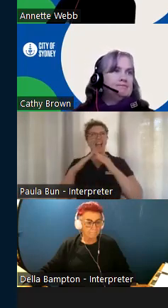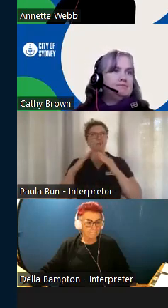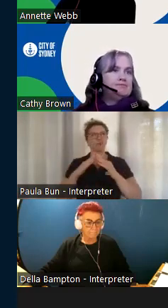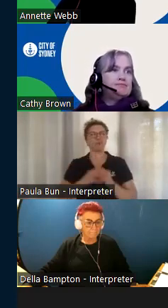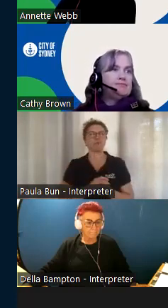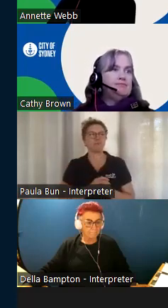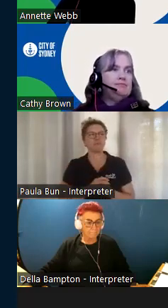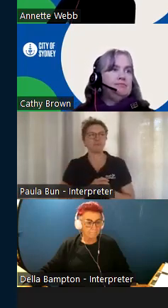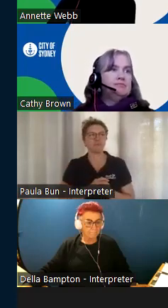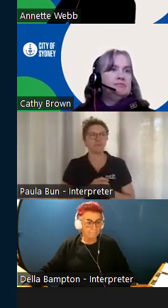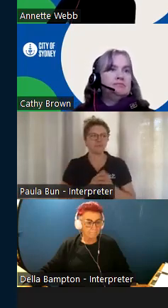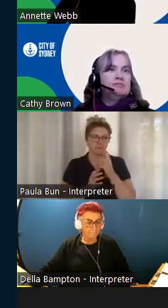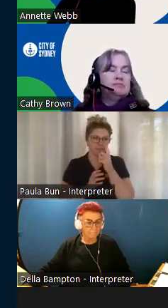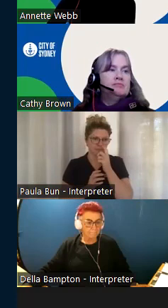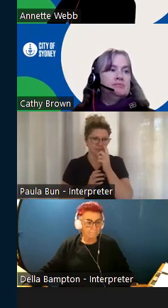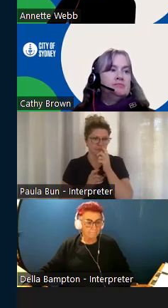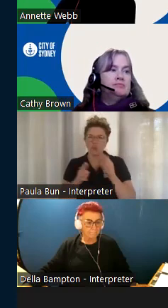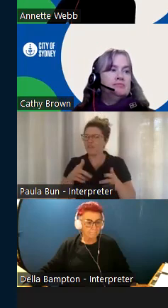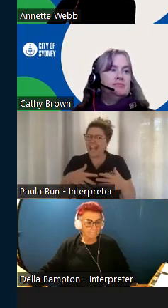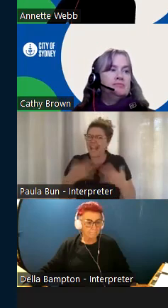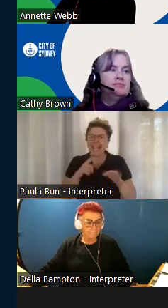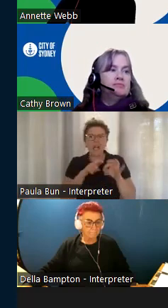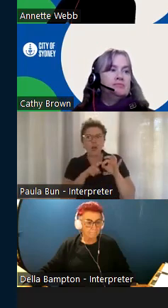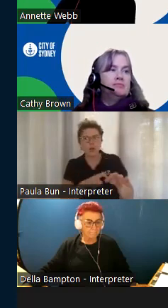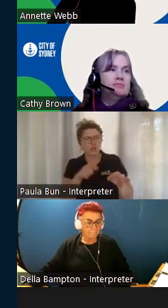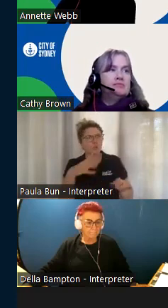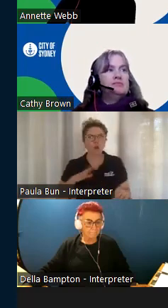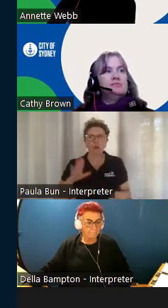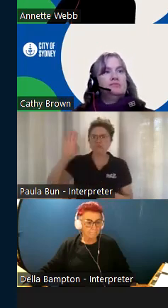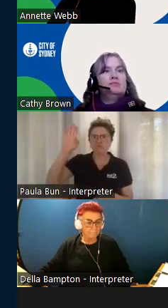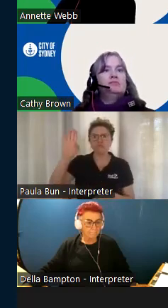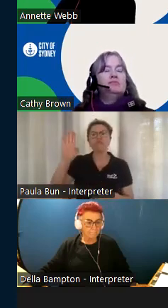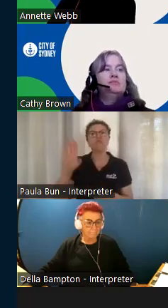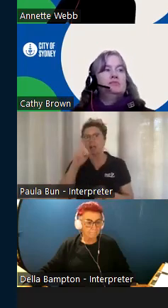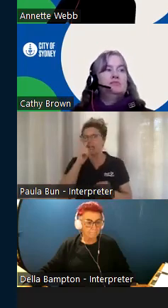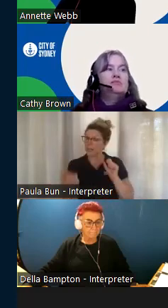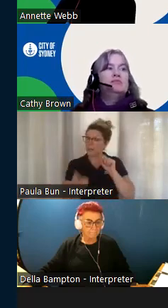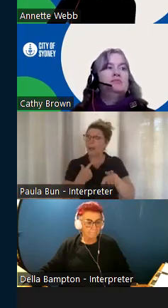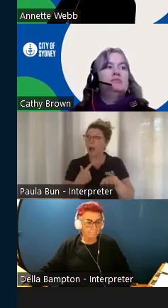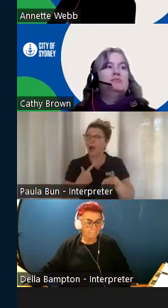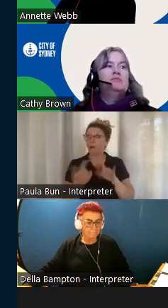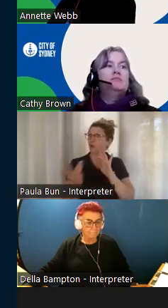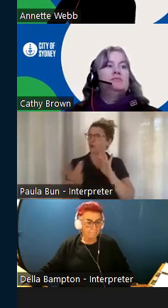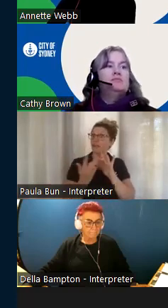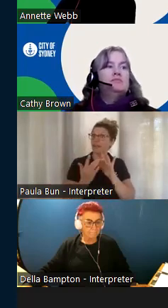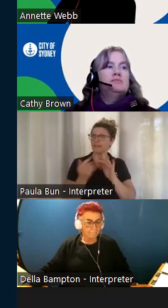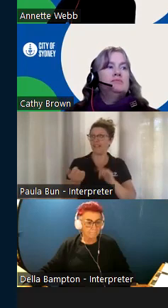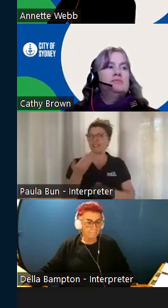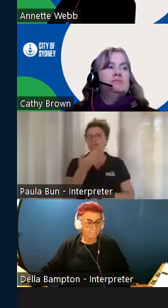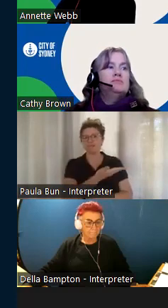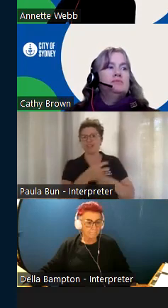If you have any questions about applying for this opportunity, please email our team at